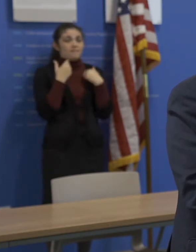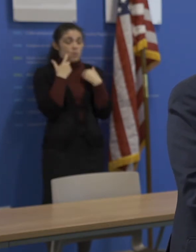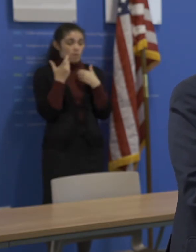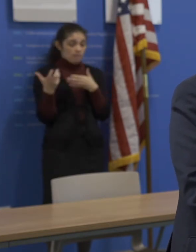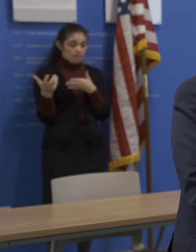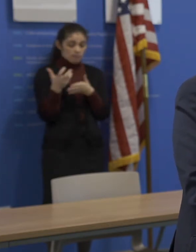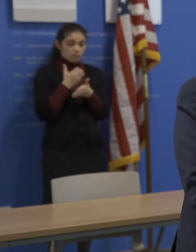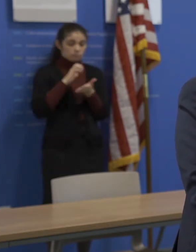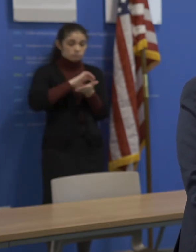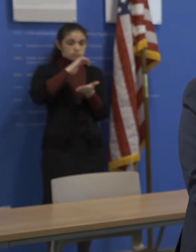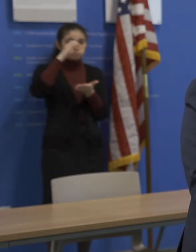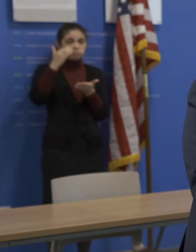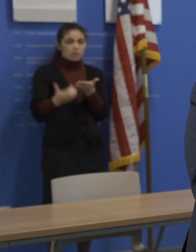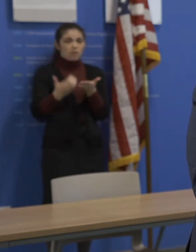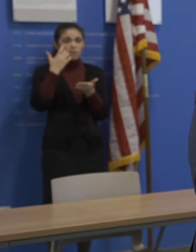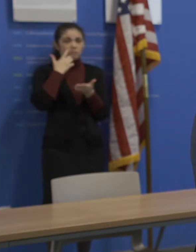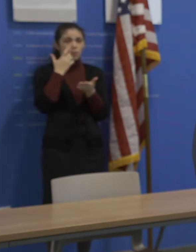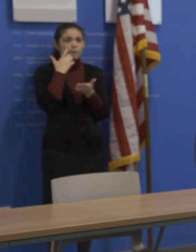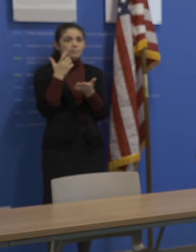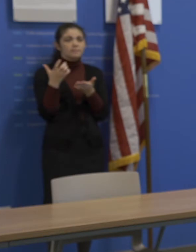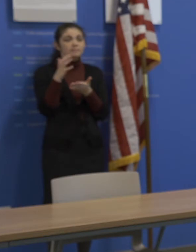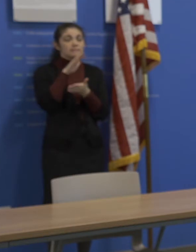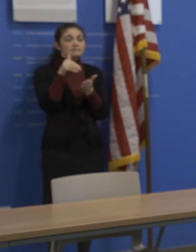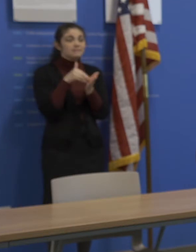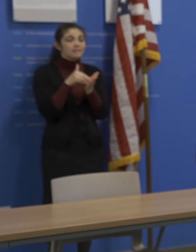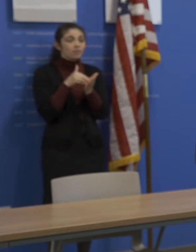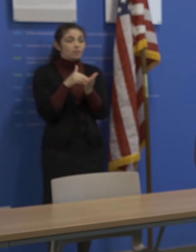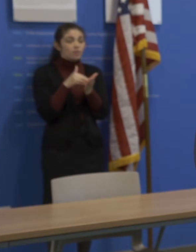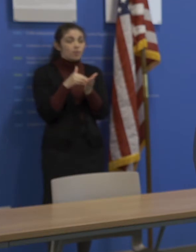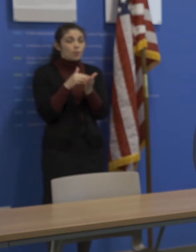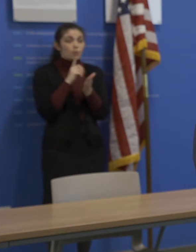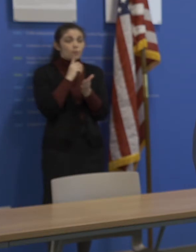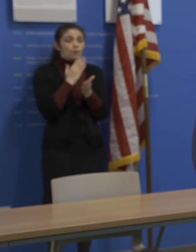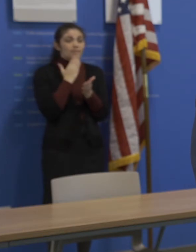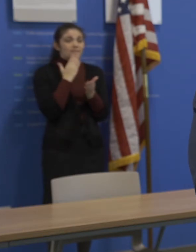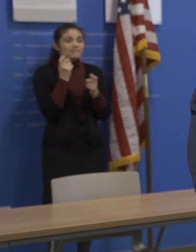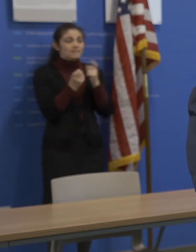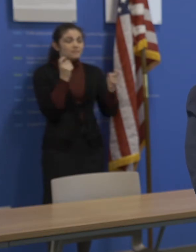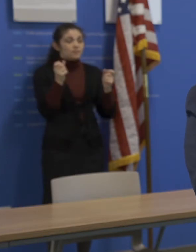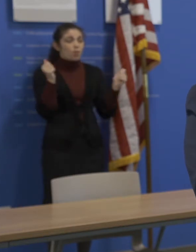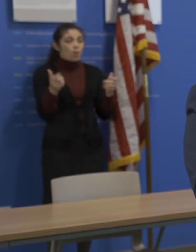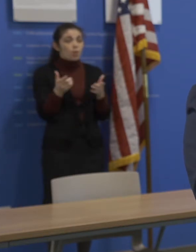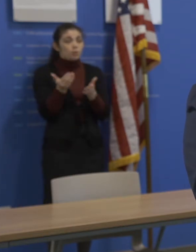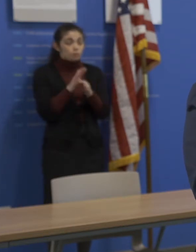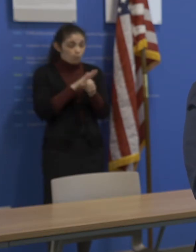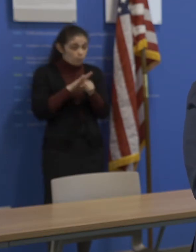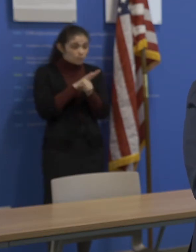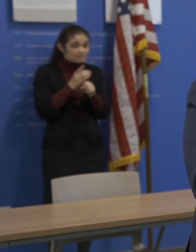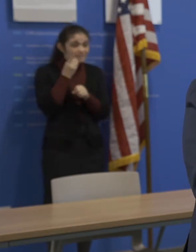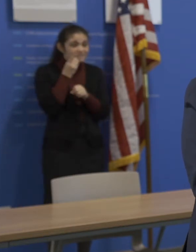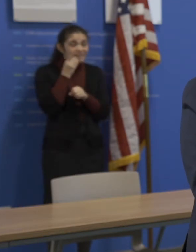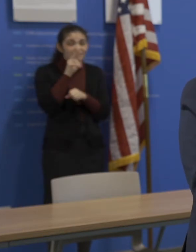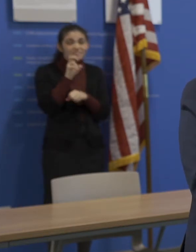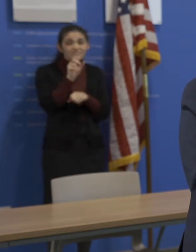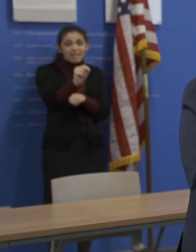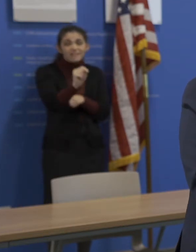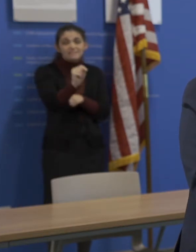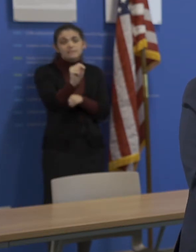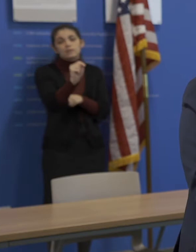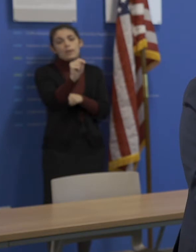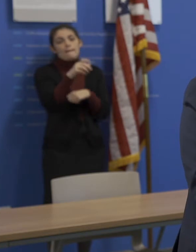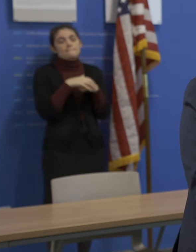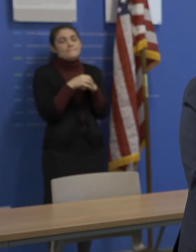collection location, and we're so grateful for the generosity of local dentists, veterinarians,